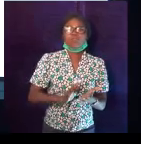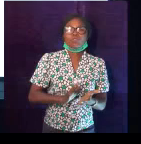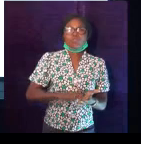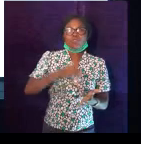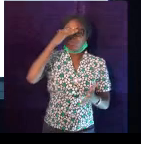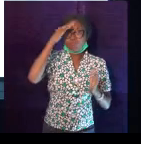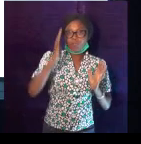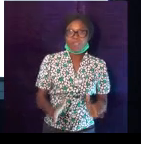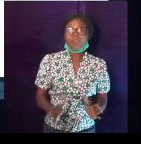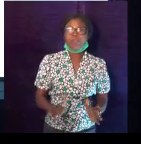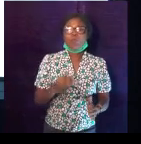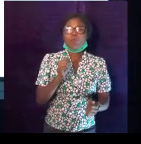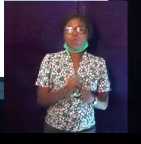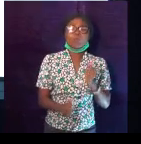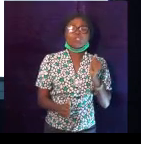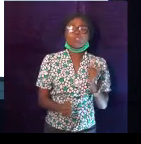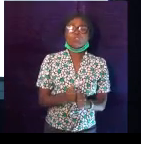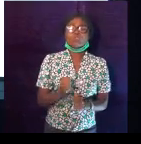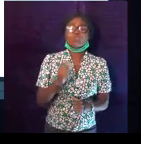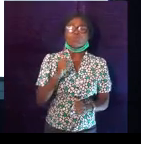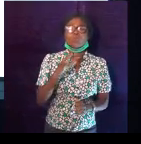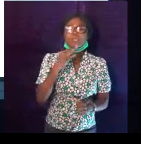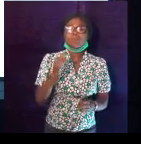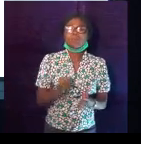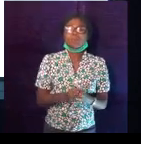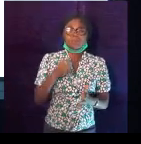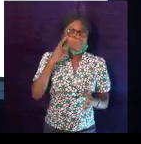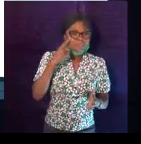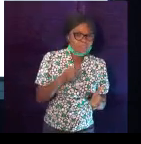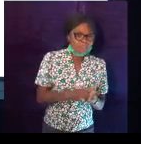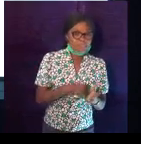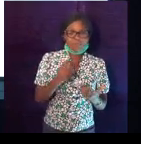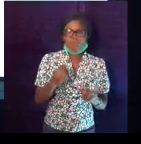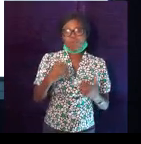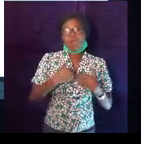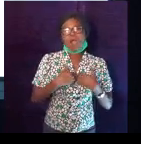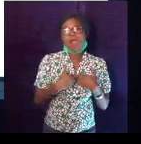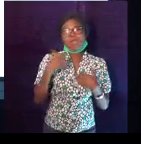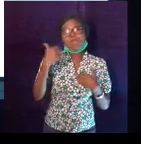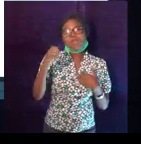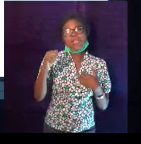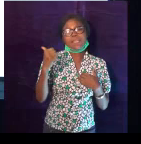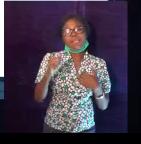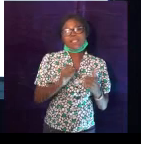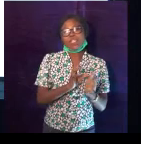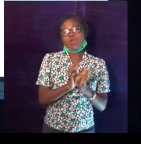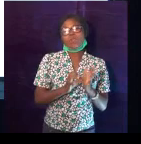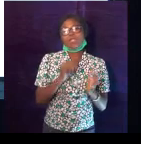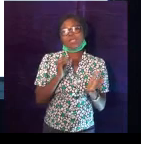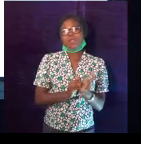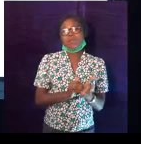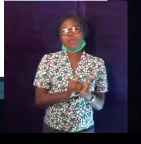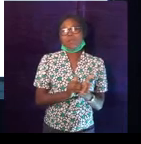students. Now, which sport would we consider to be the modal sport? You have 10 seconds